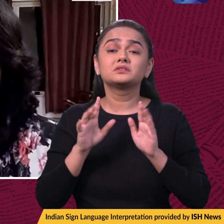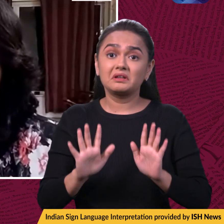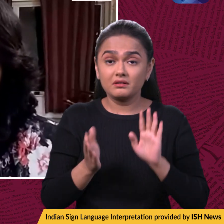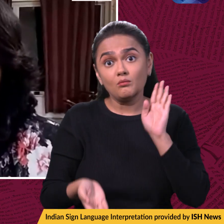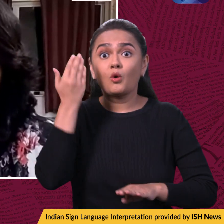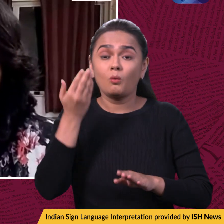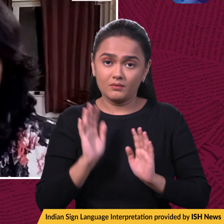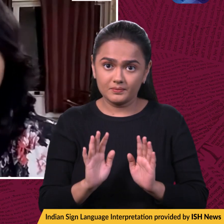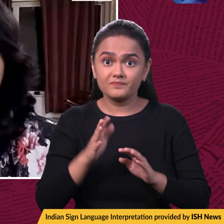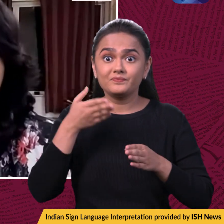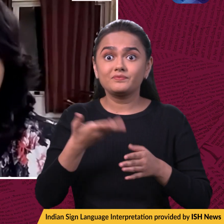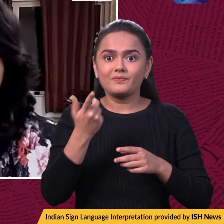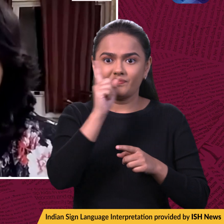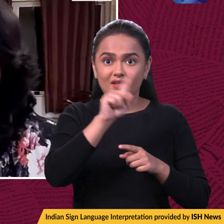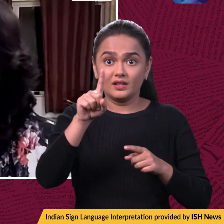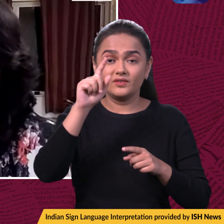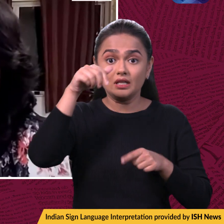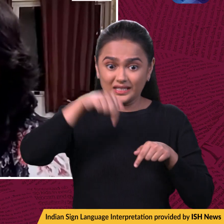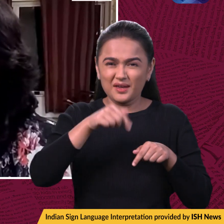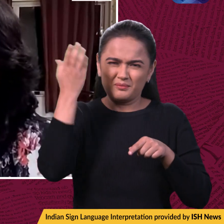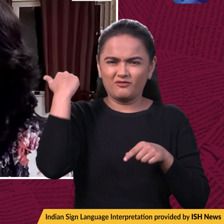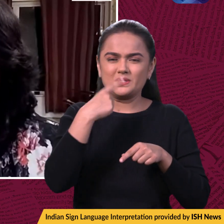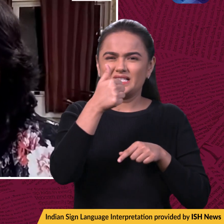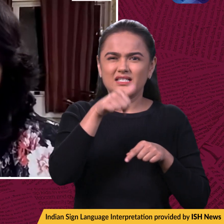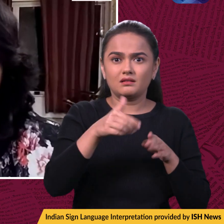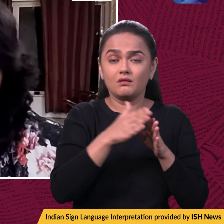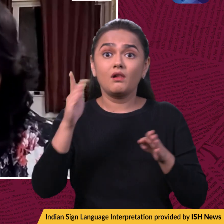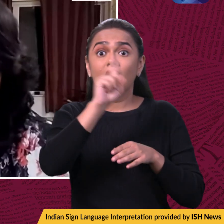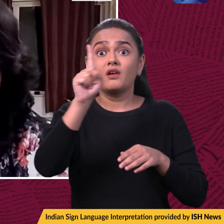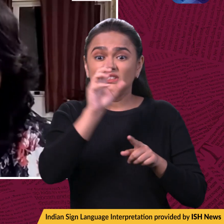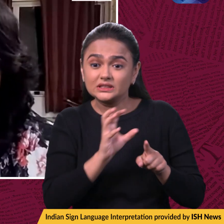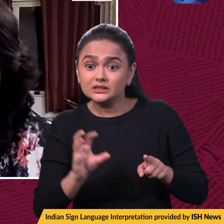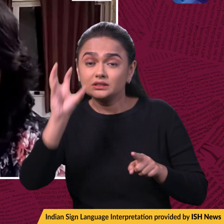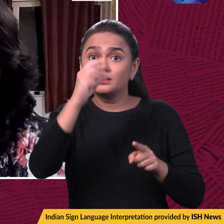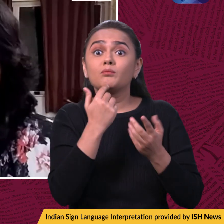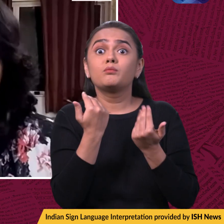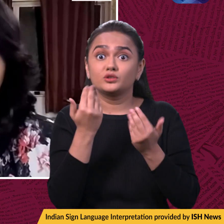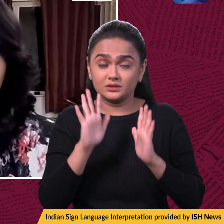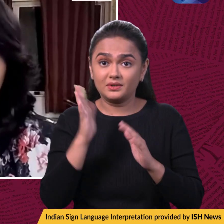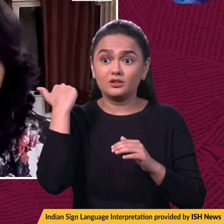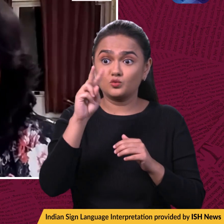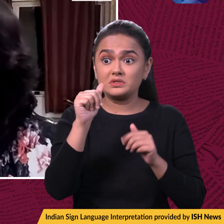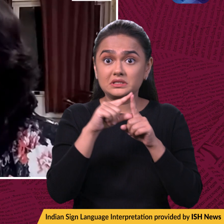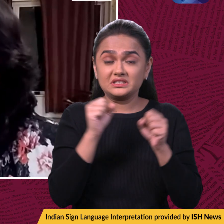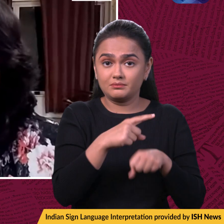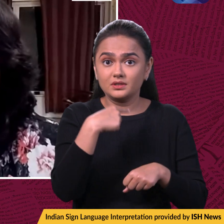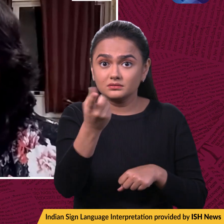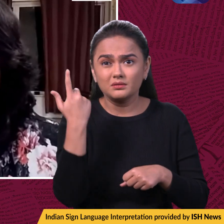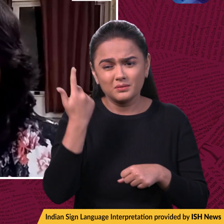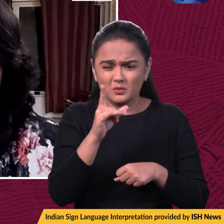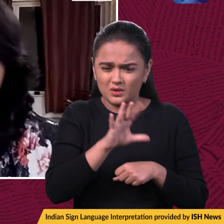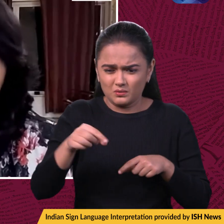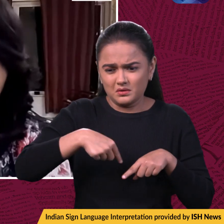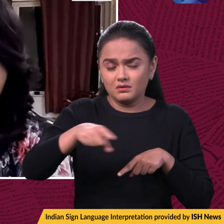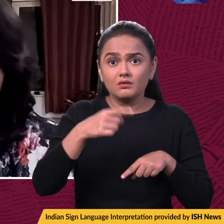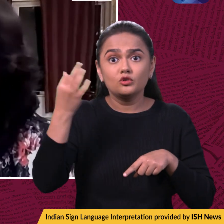Now, this is expanded to 11 Indian states by December 26th, according to the tracker, which corrects for day of the